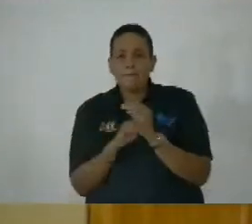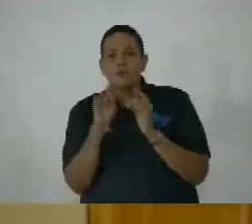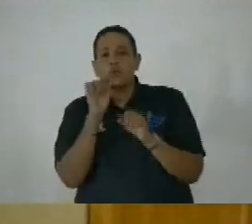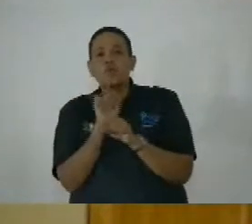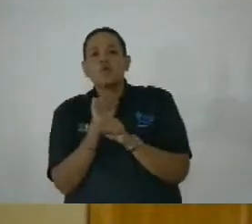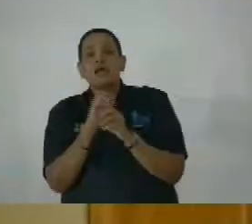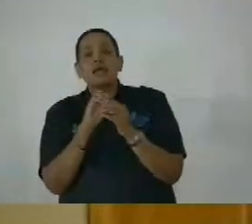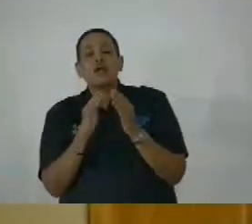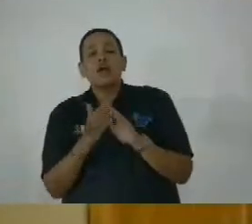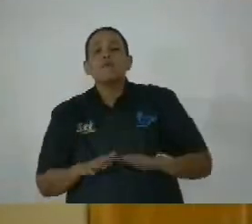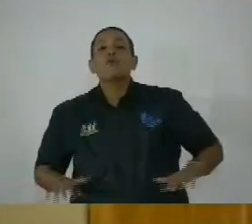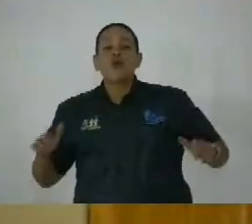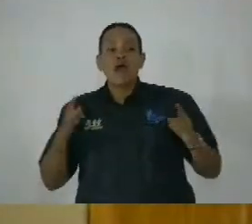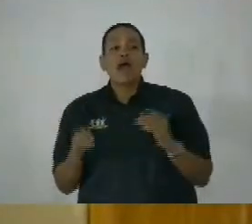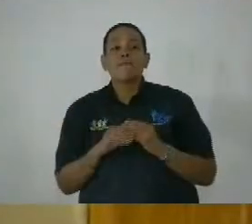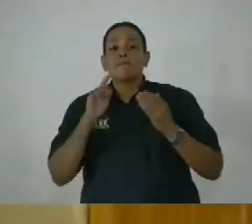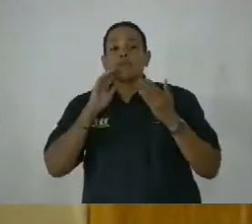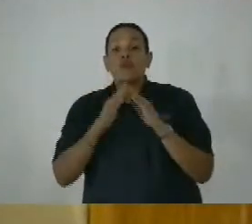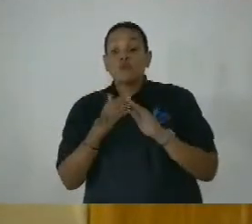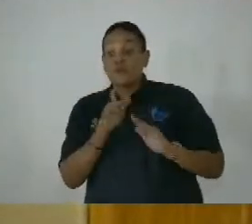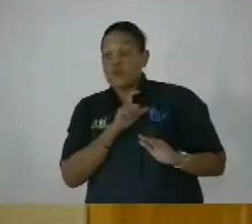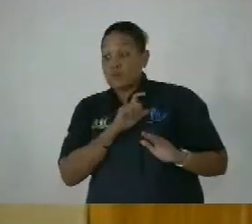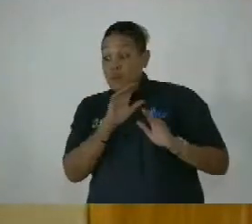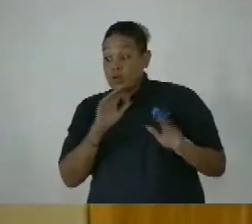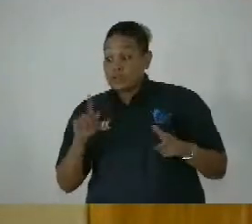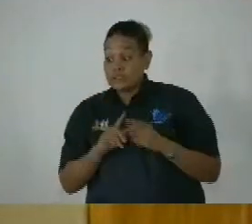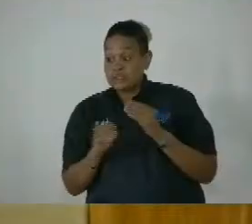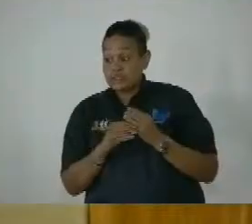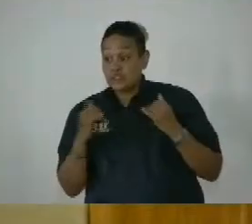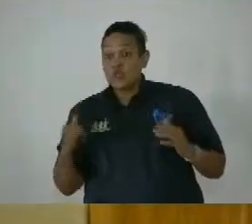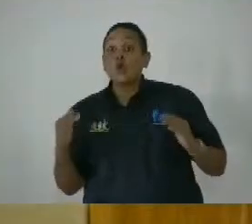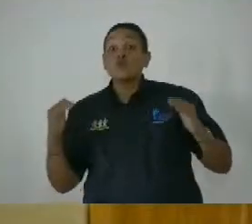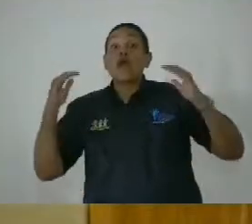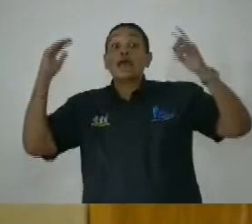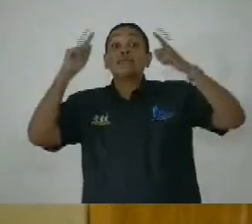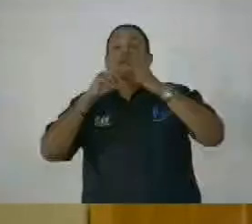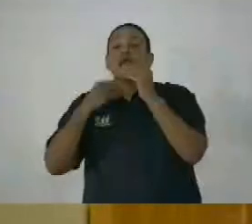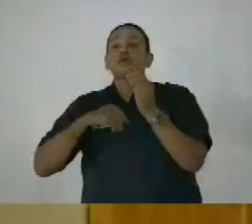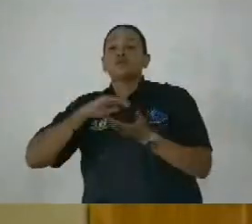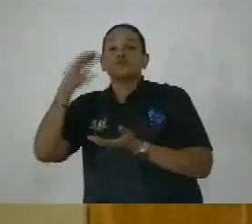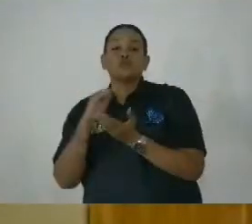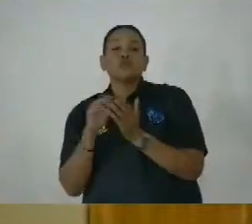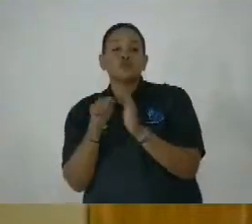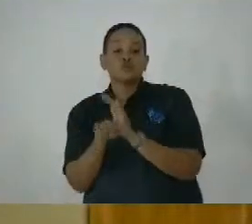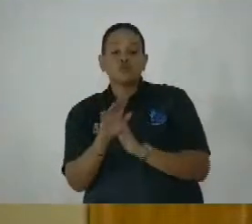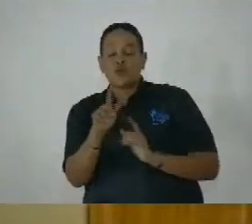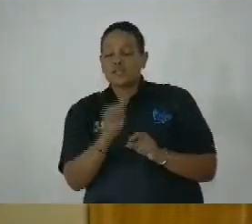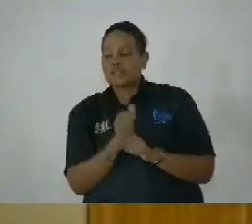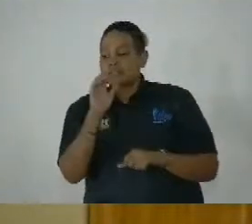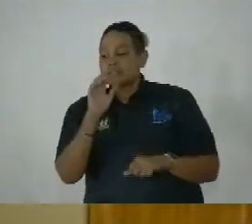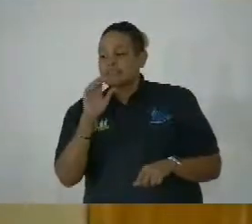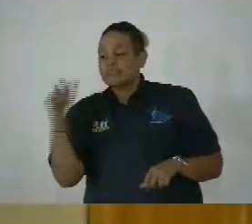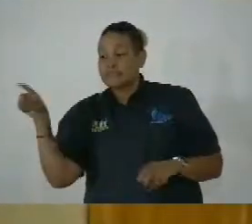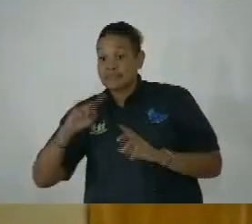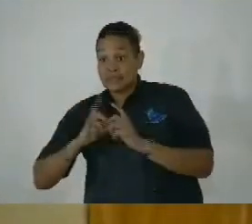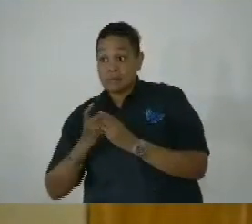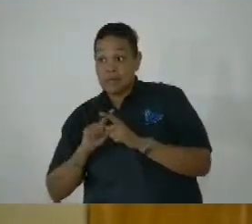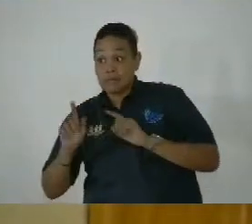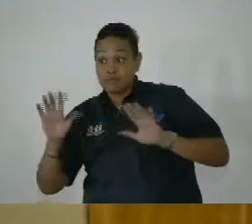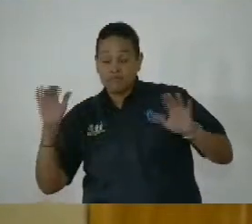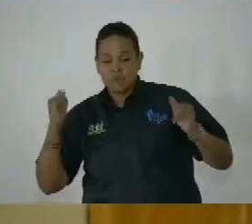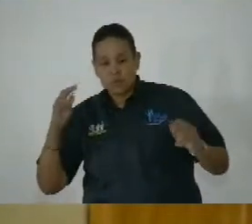in the communities, because community policing is now rising as we reduce murders. CSSB department is now